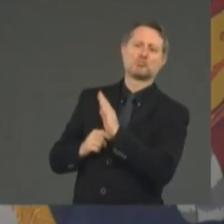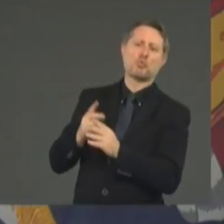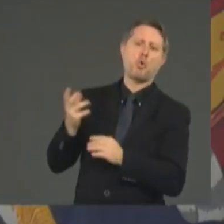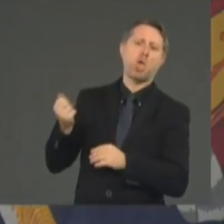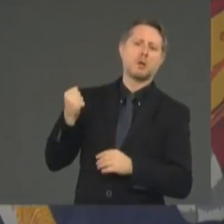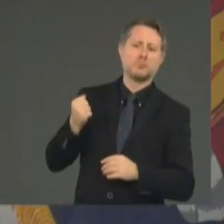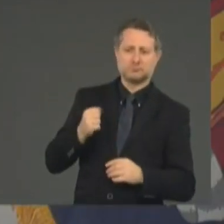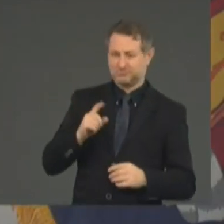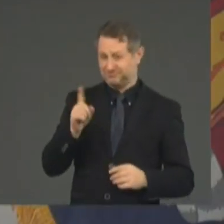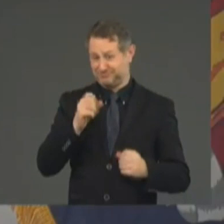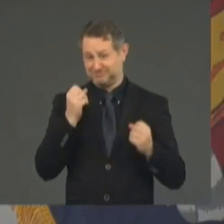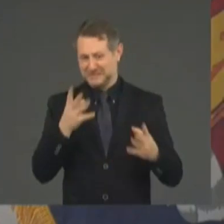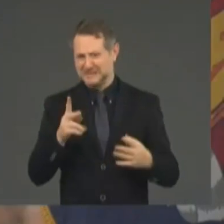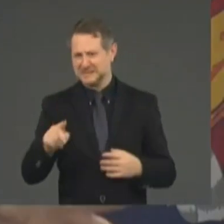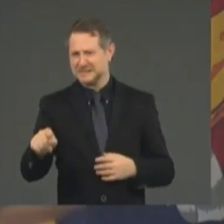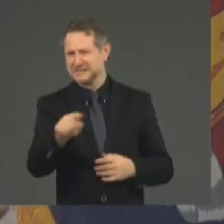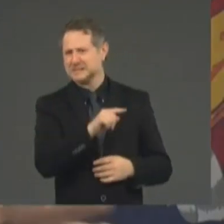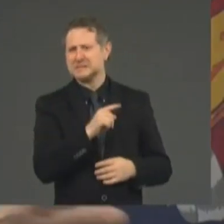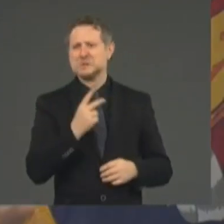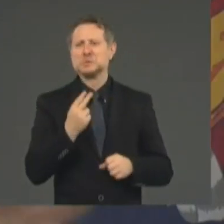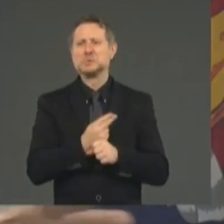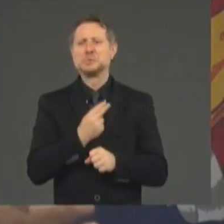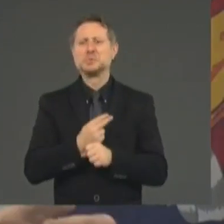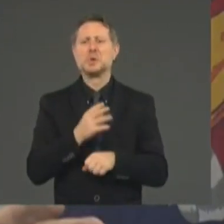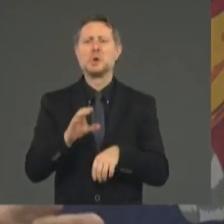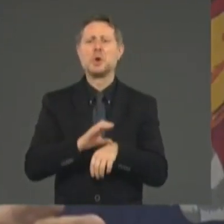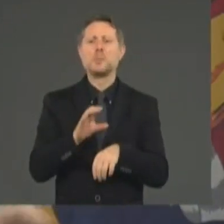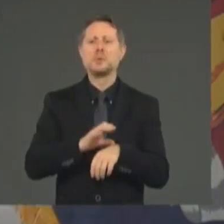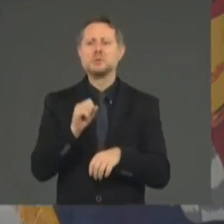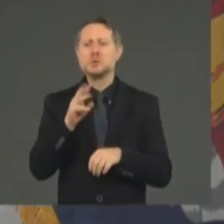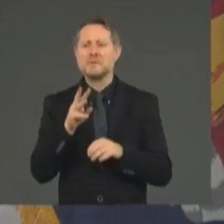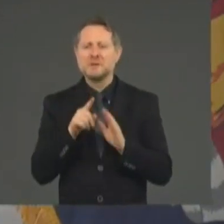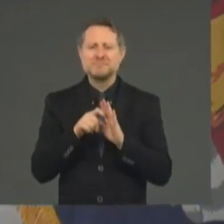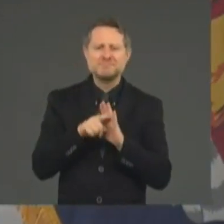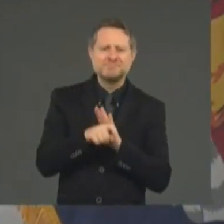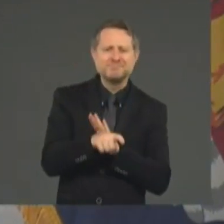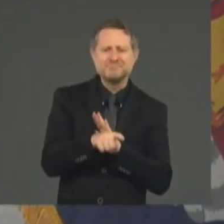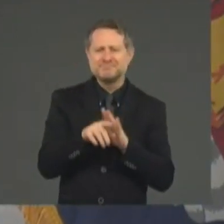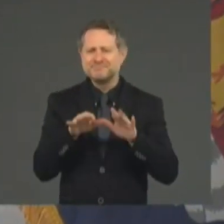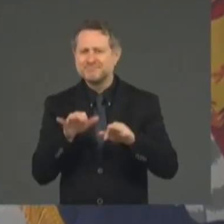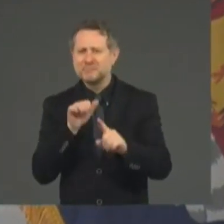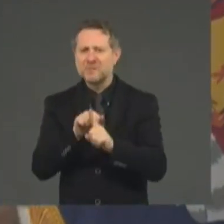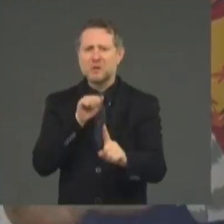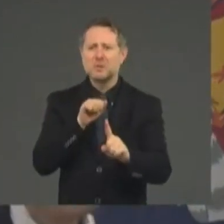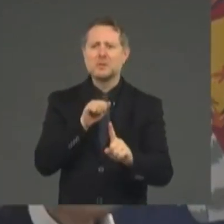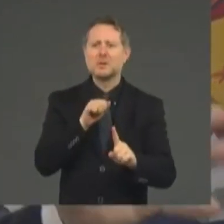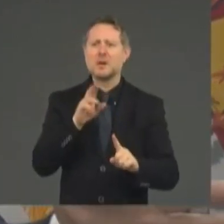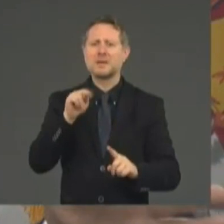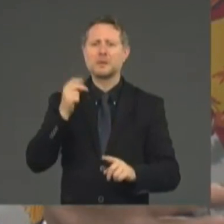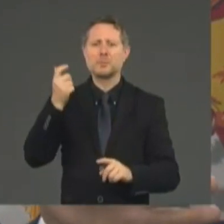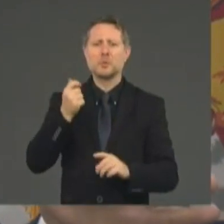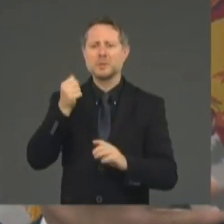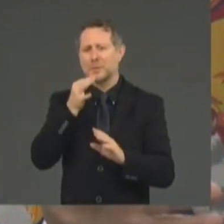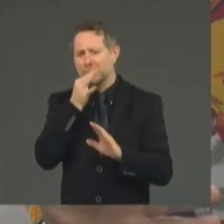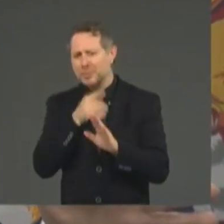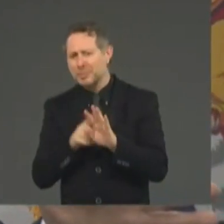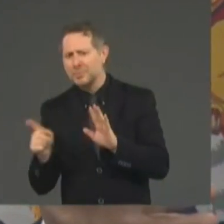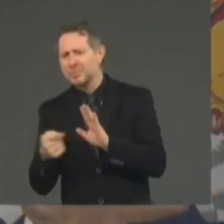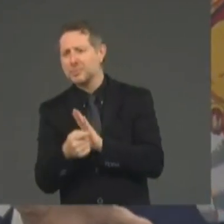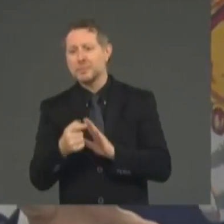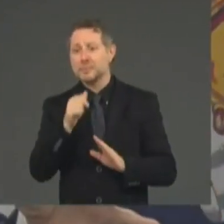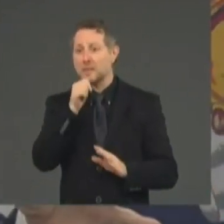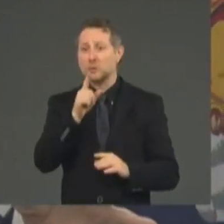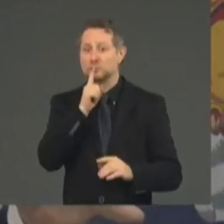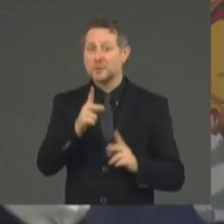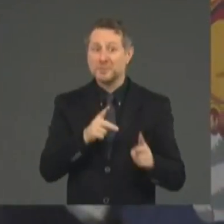widespread computer cyber fraud where these people don't even exist.